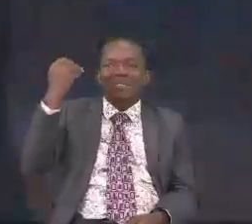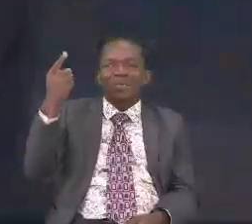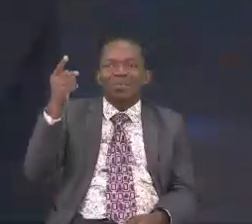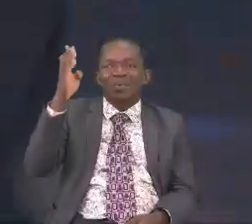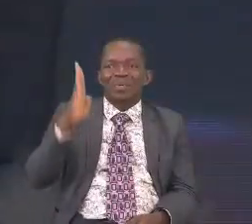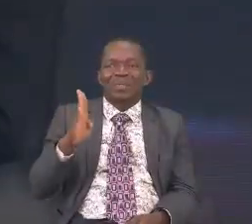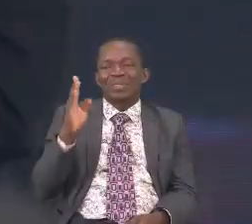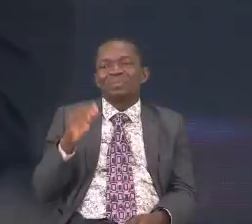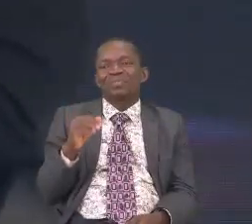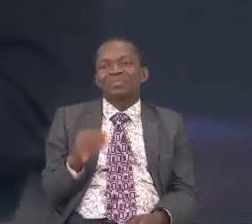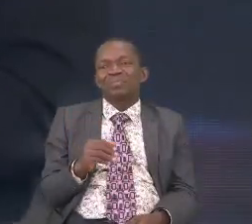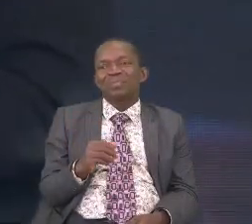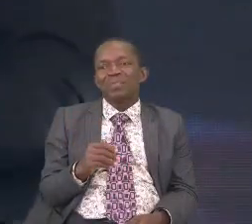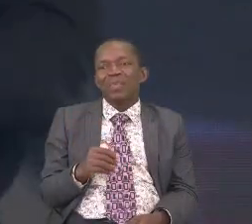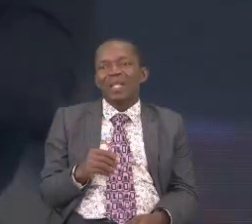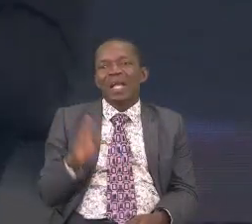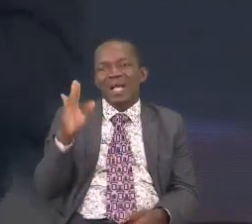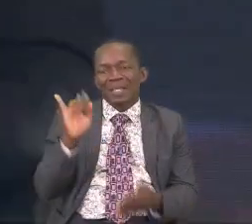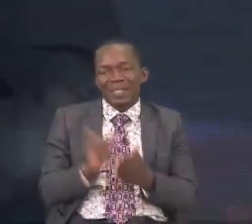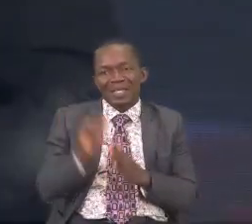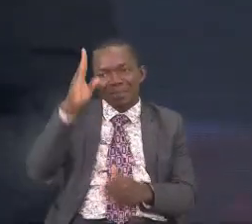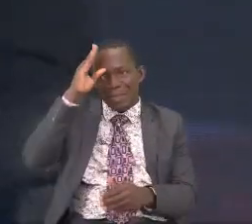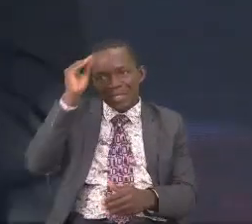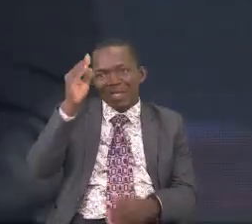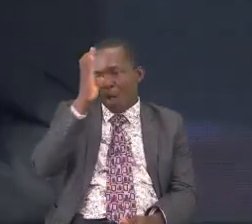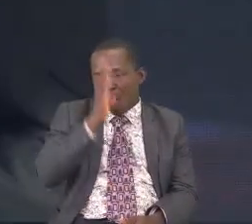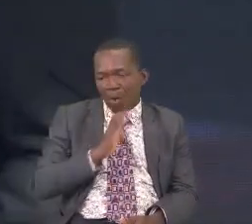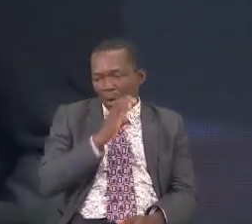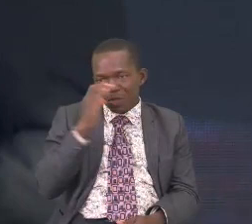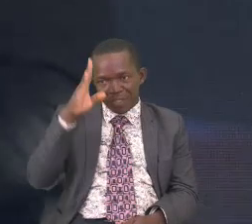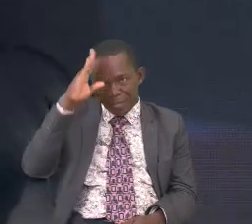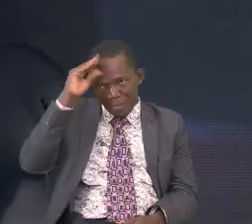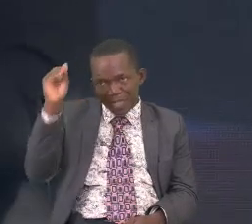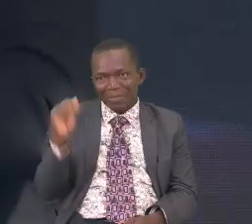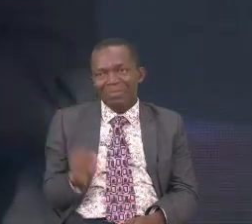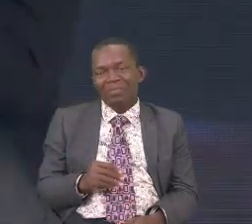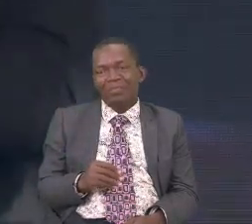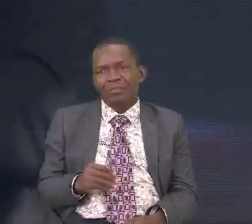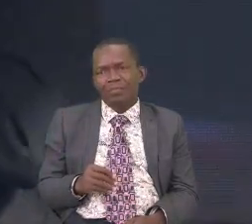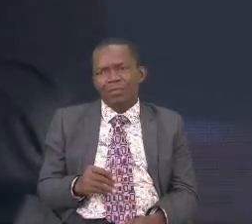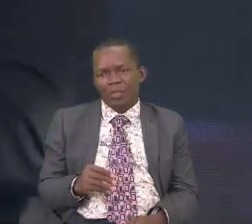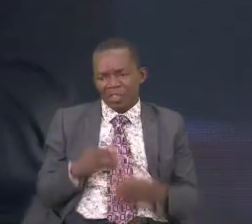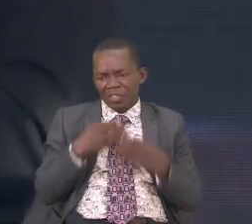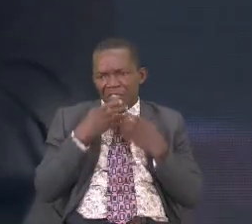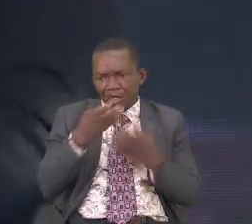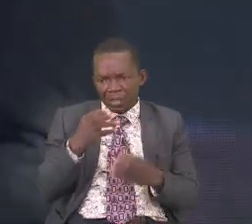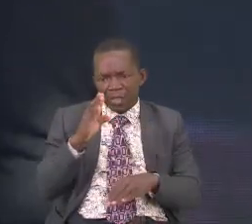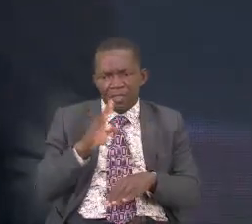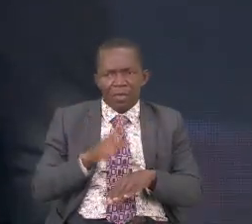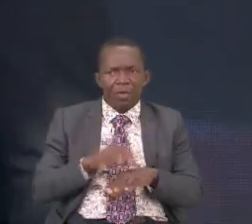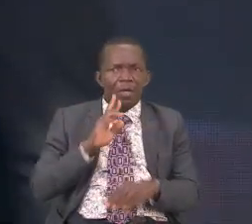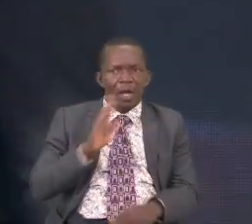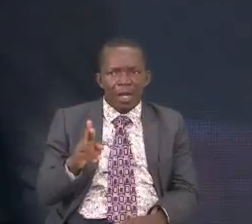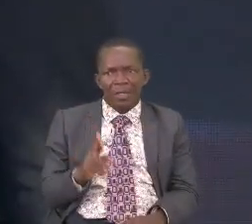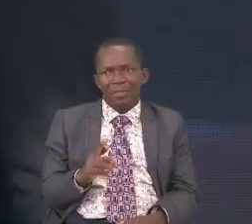put your hand down and the man that occultic man uh you know shouted and said